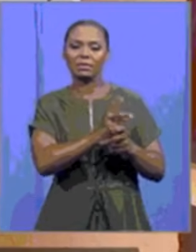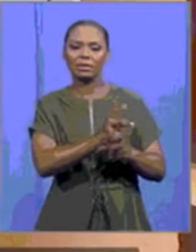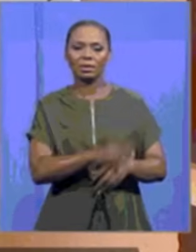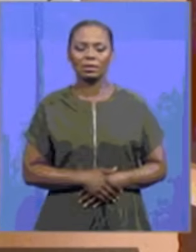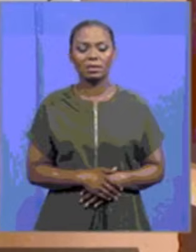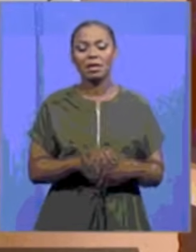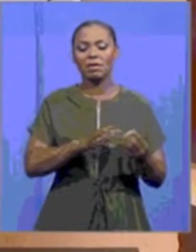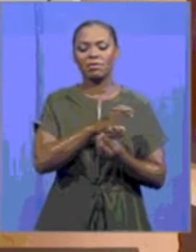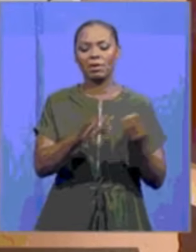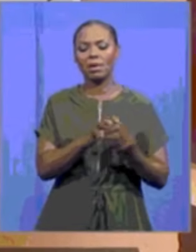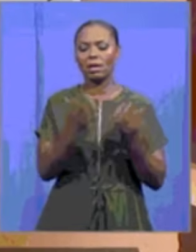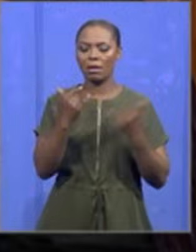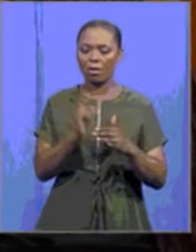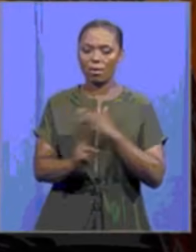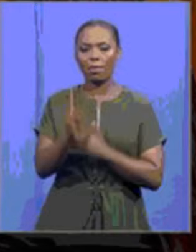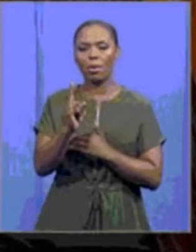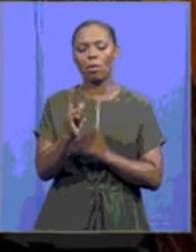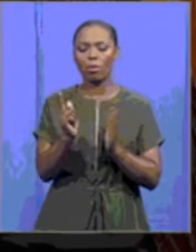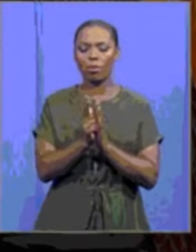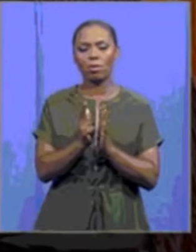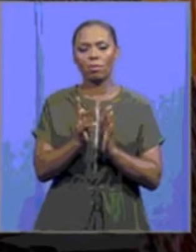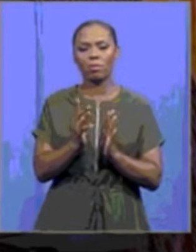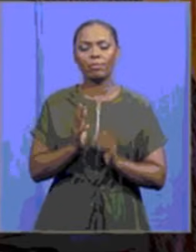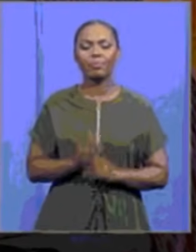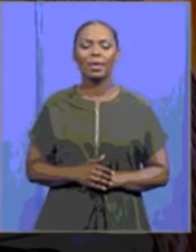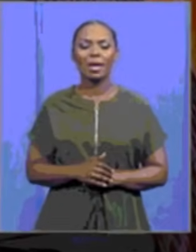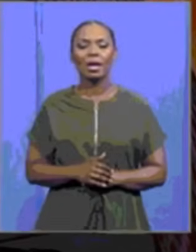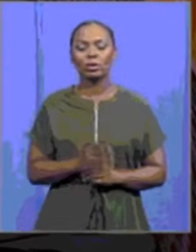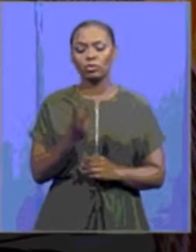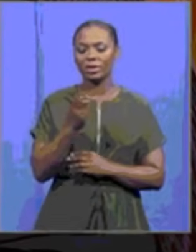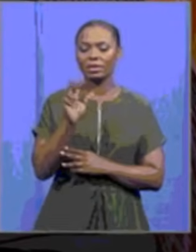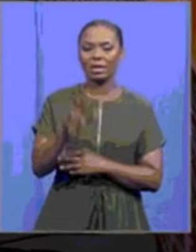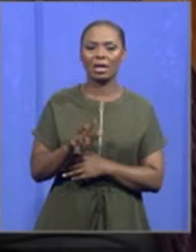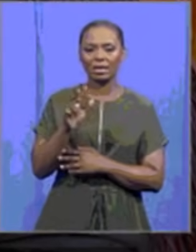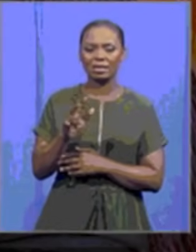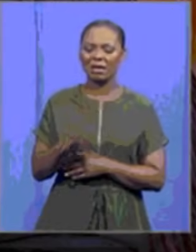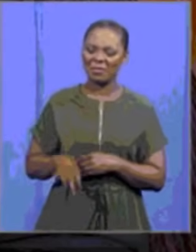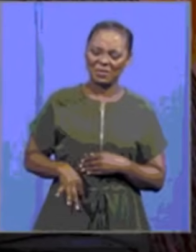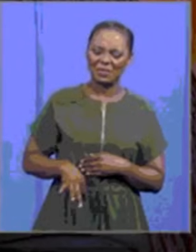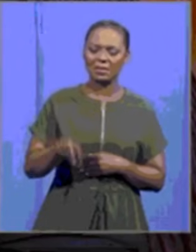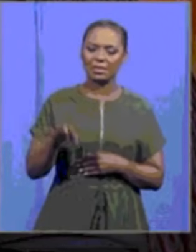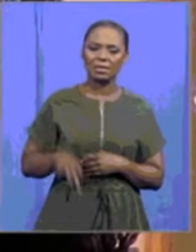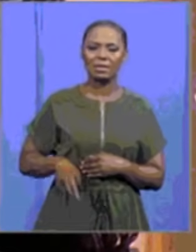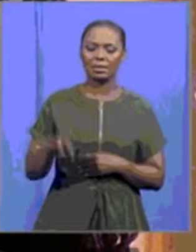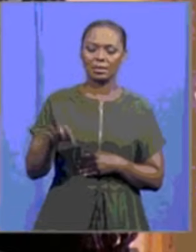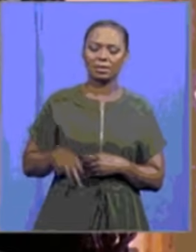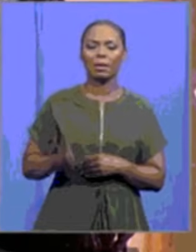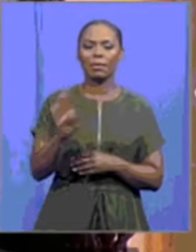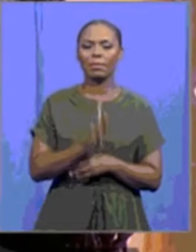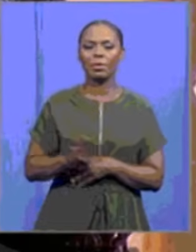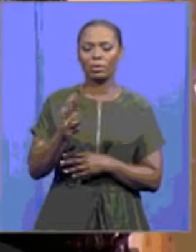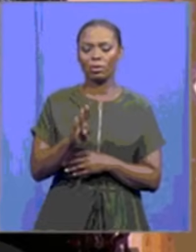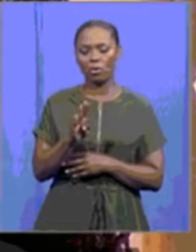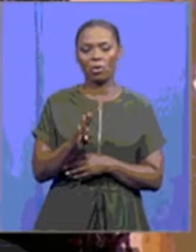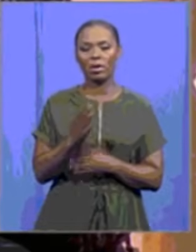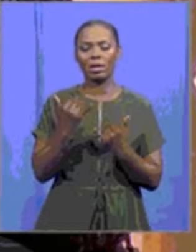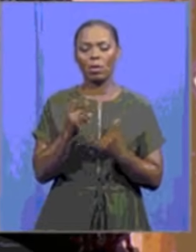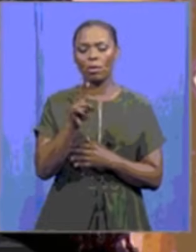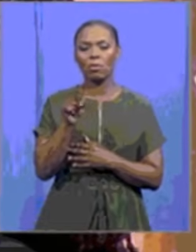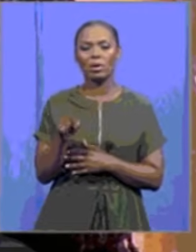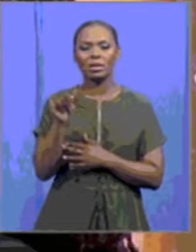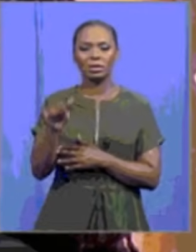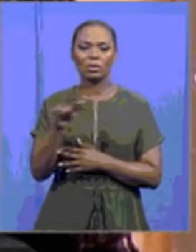semolao. Ka 2018 kgoro ya maphelo ile ya lebana le ditefelo tša go balelwa go dibilione tša 7.6 tša semolao ka lebaka